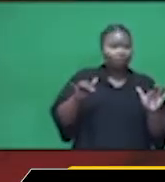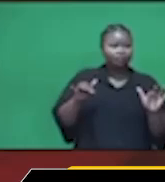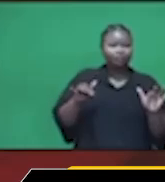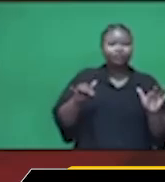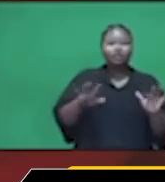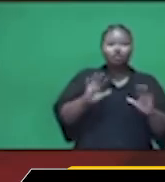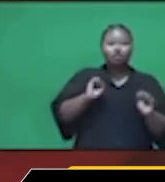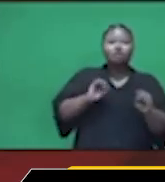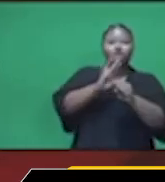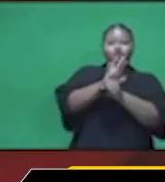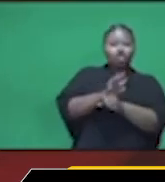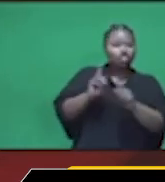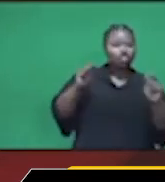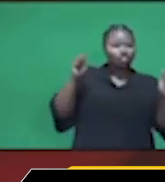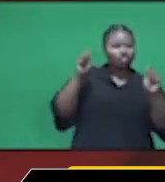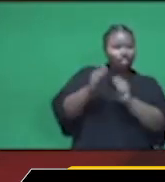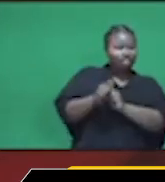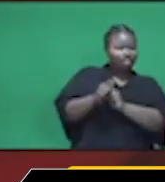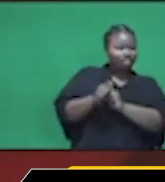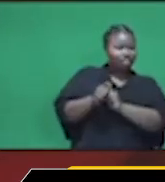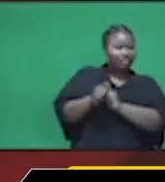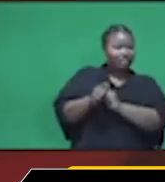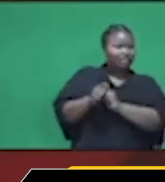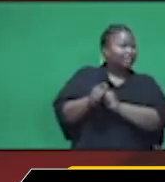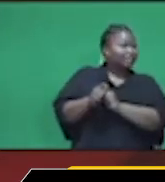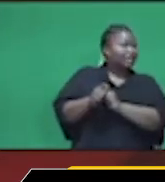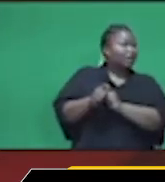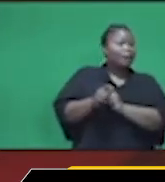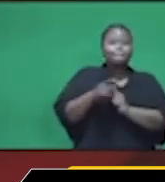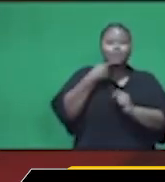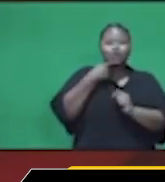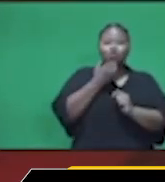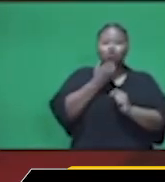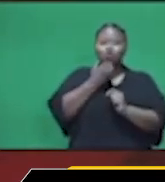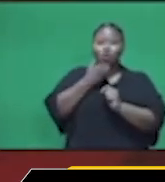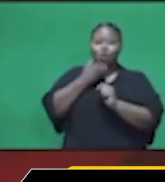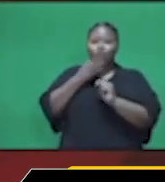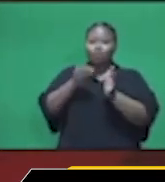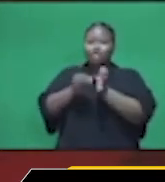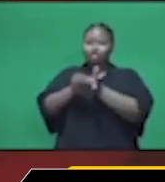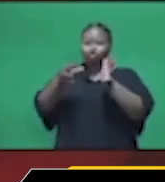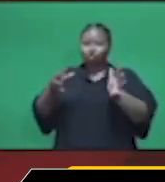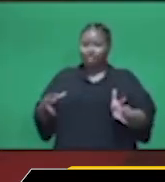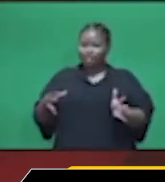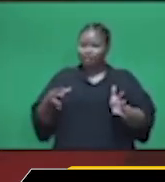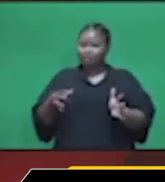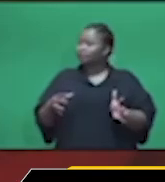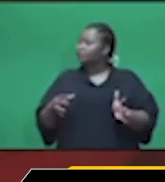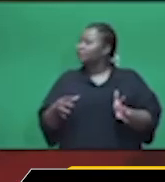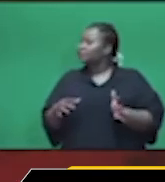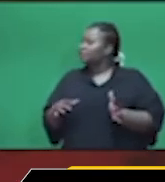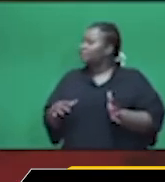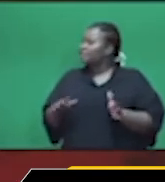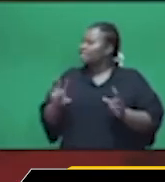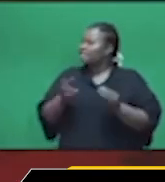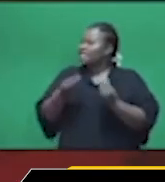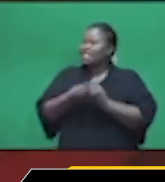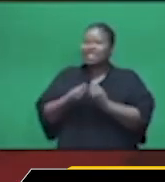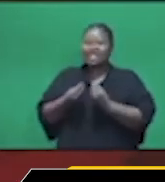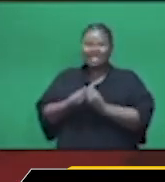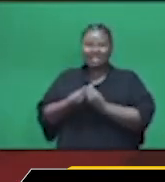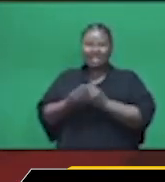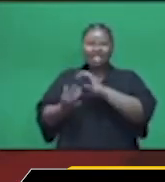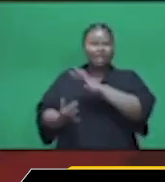fully restored by always hoisting the Cuban flag high. Raising the Cuban question,